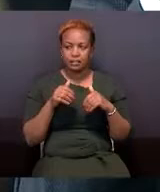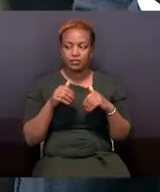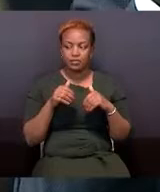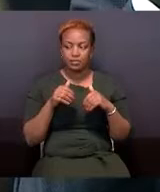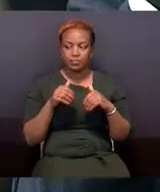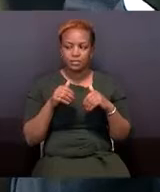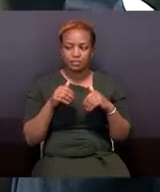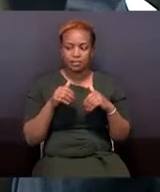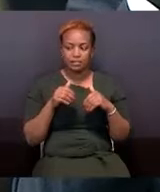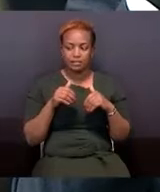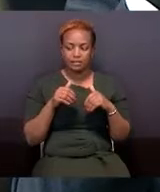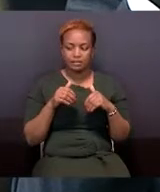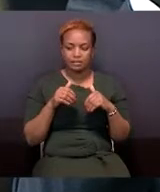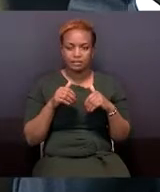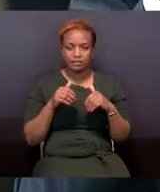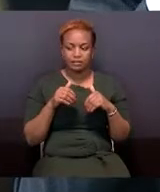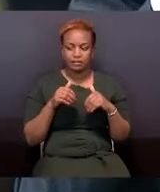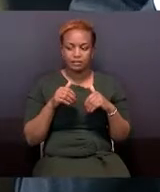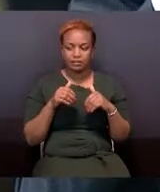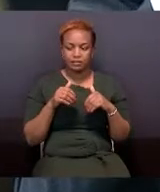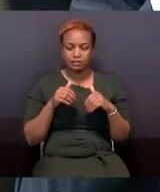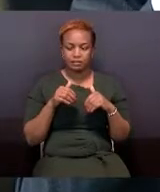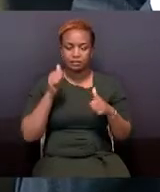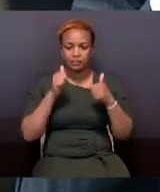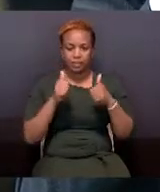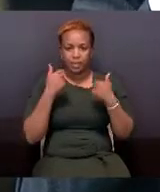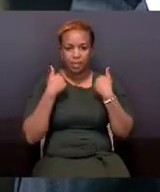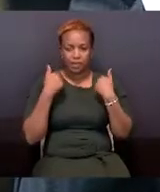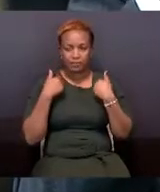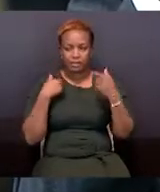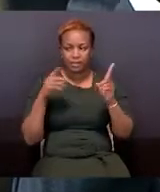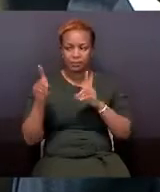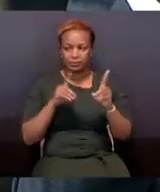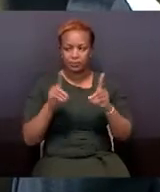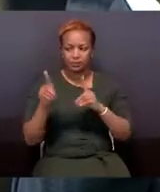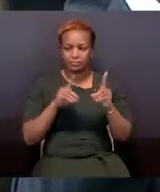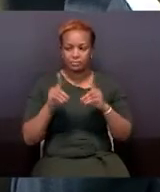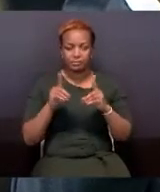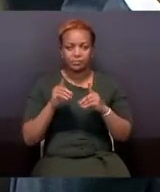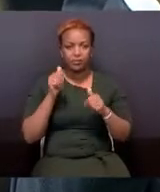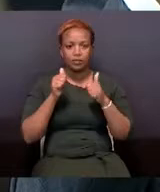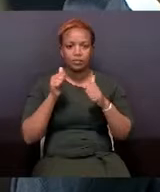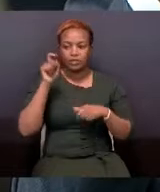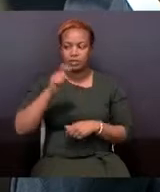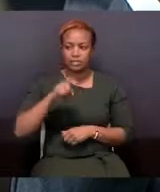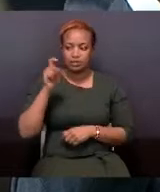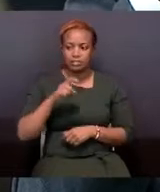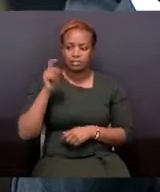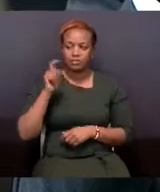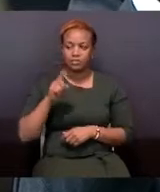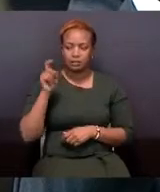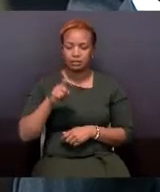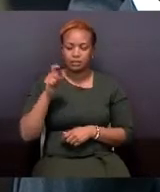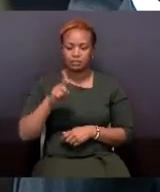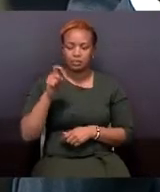as I said, we are waking up to this fact that we need to